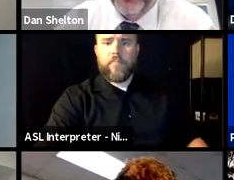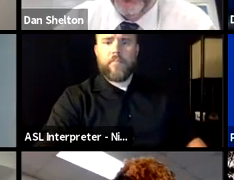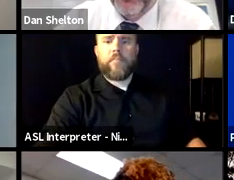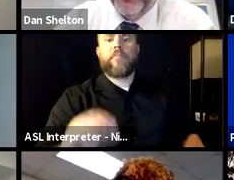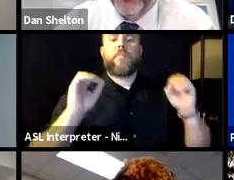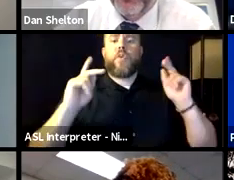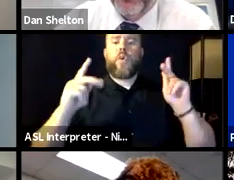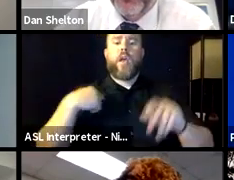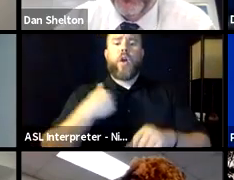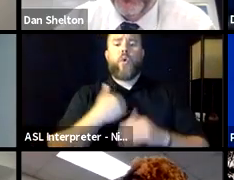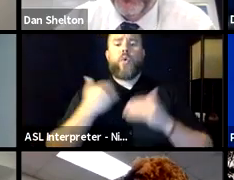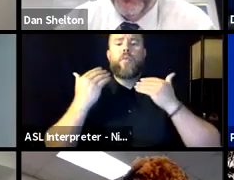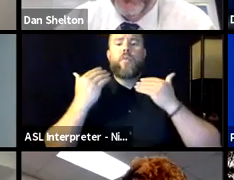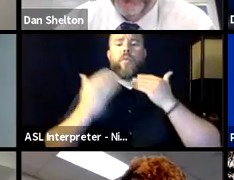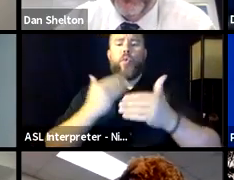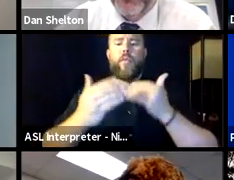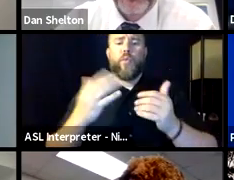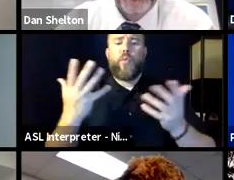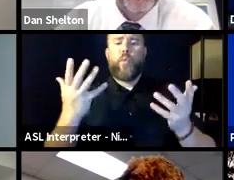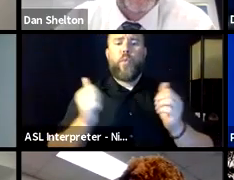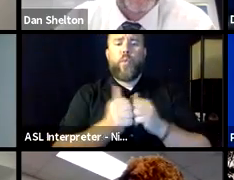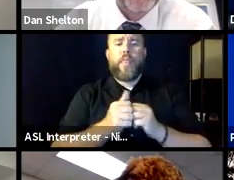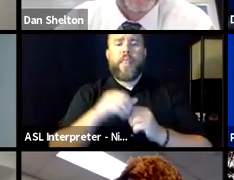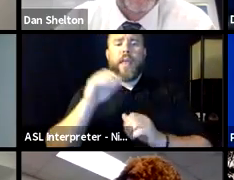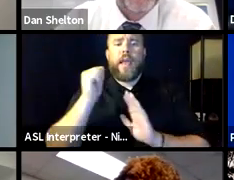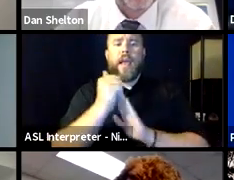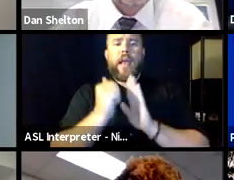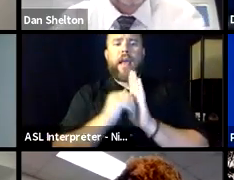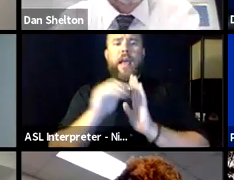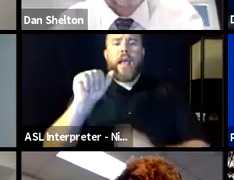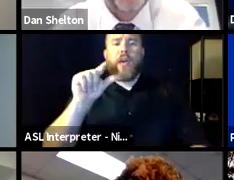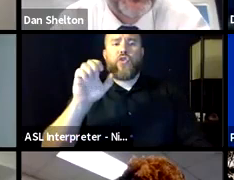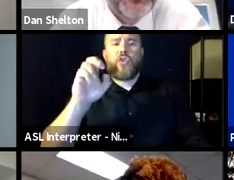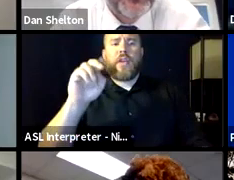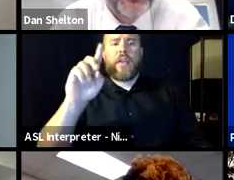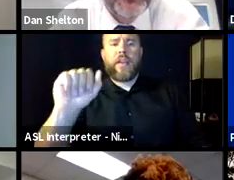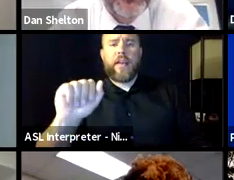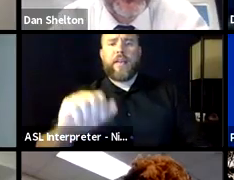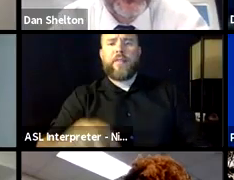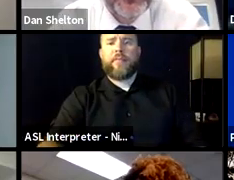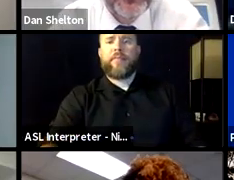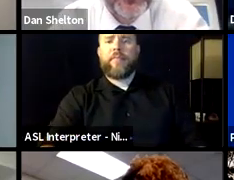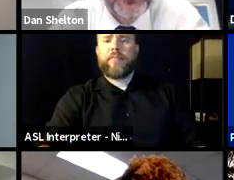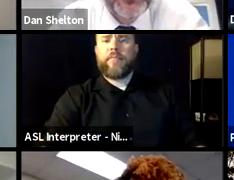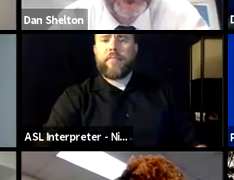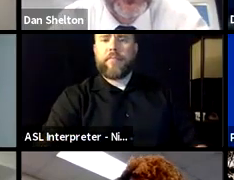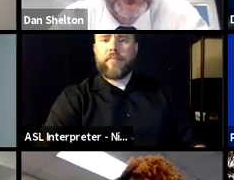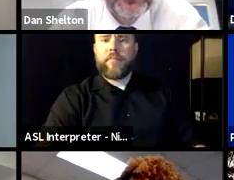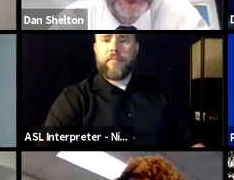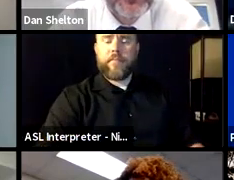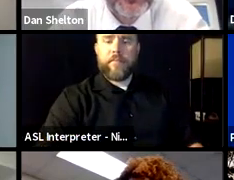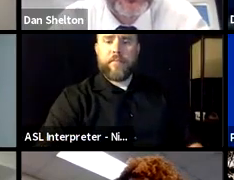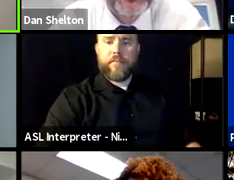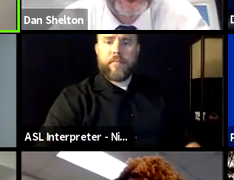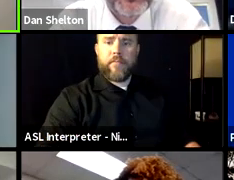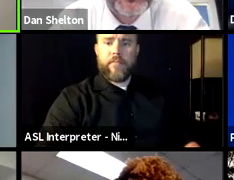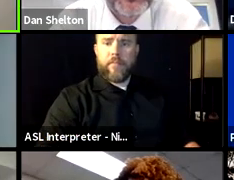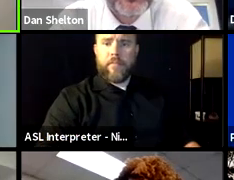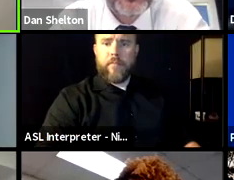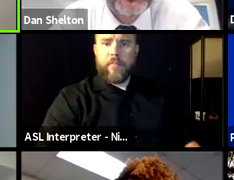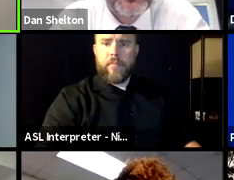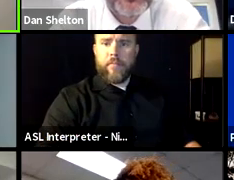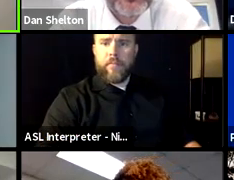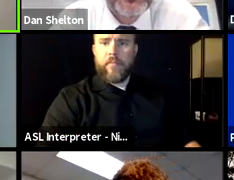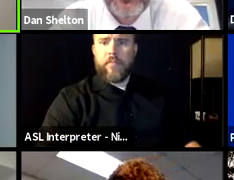We'll have a motion regarding the consent agenda. This is Claire O'Neill. I move that we approve the consent agenda. This is Warren